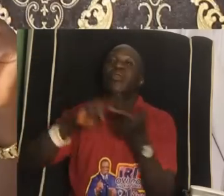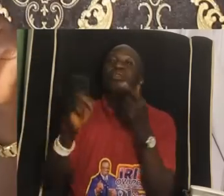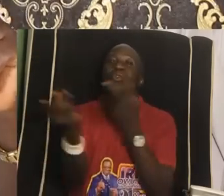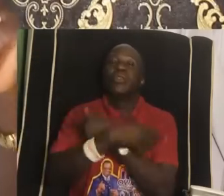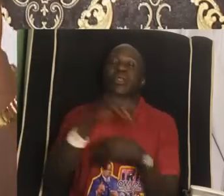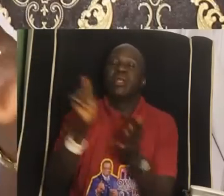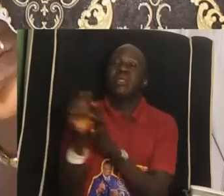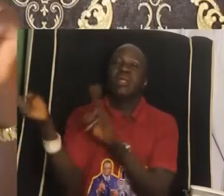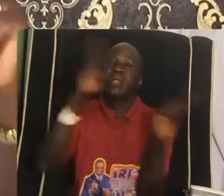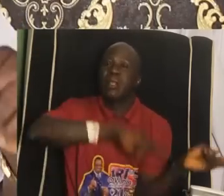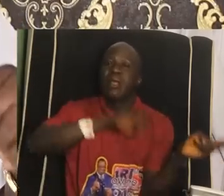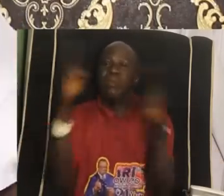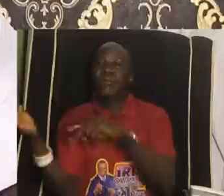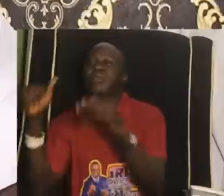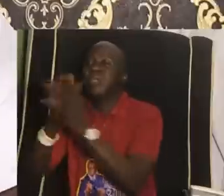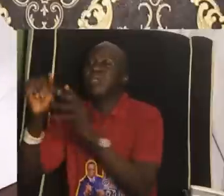great.